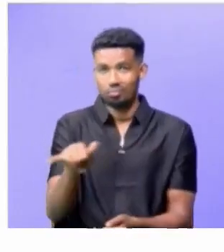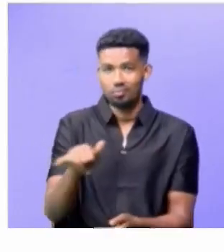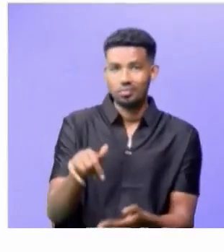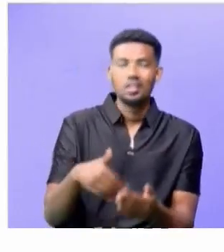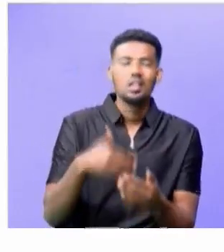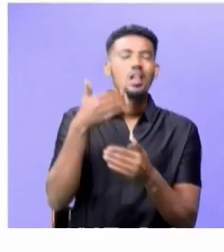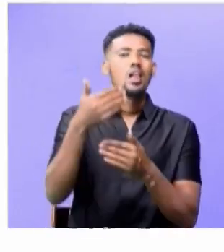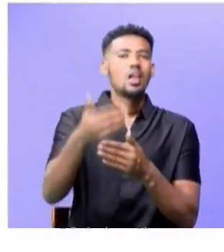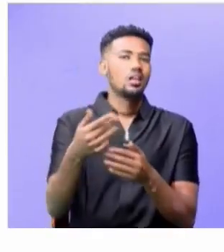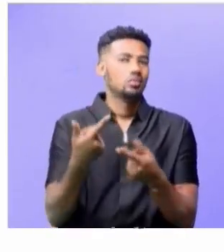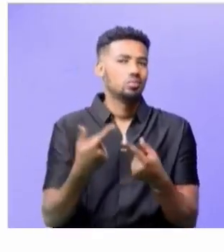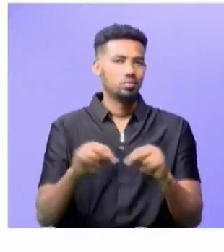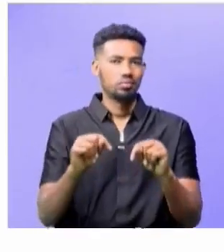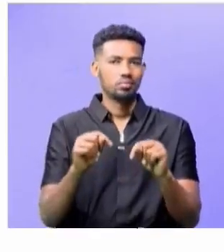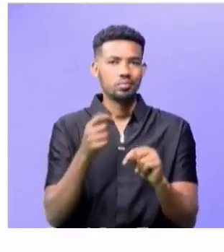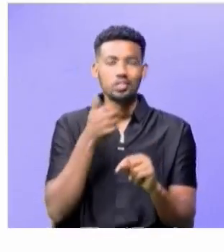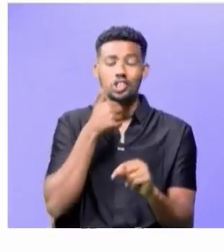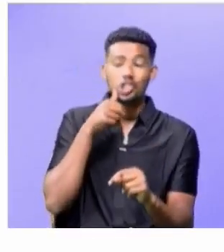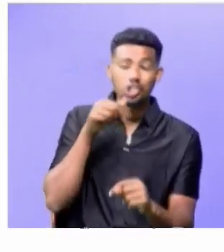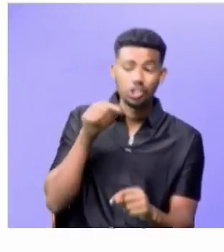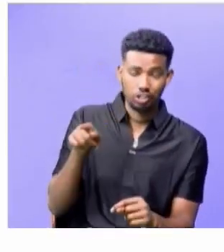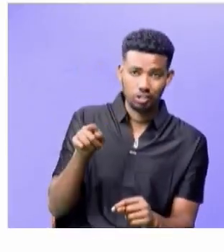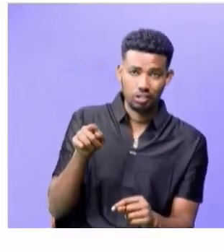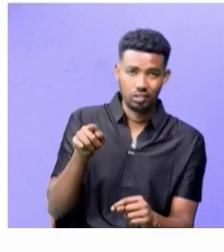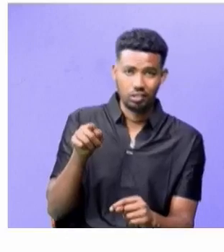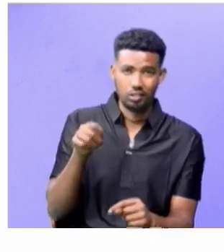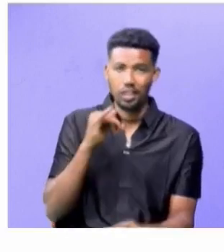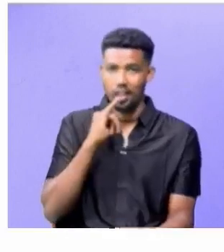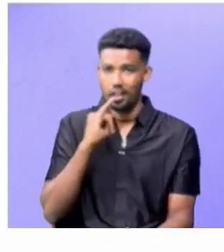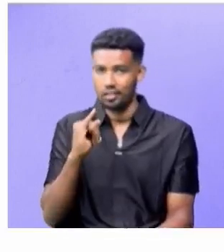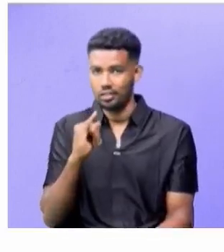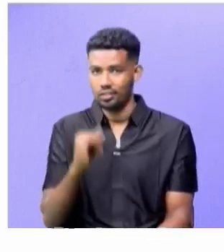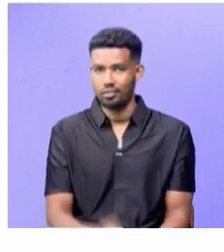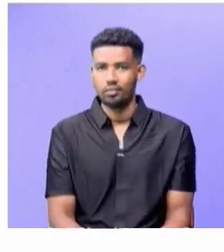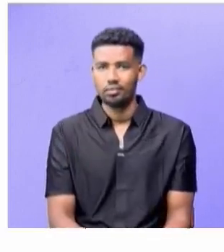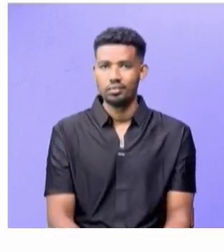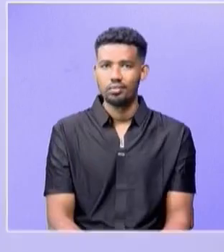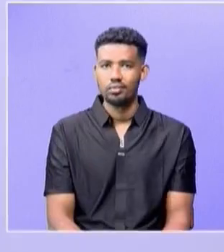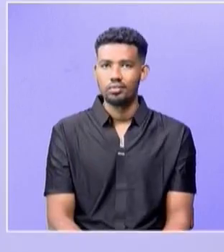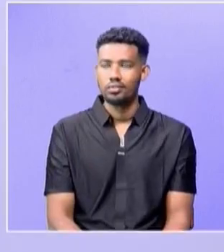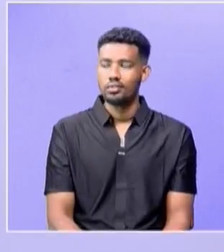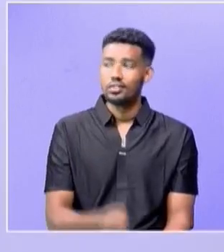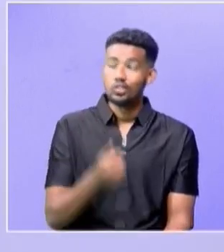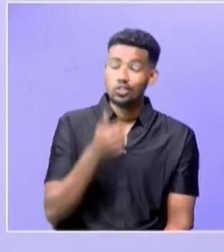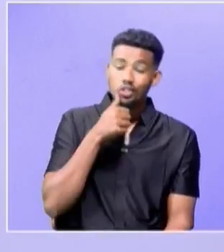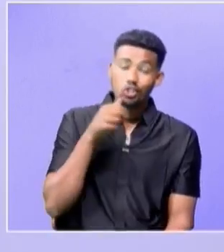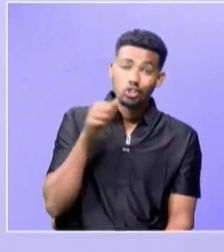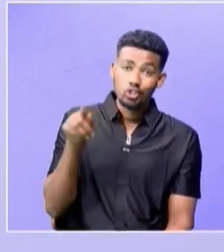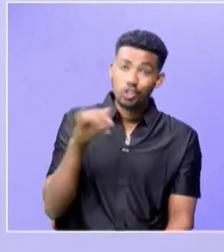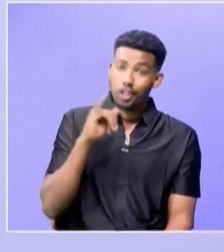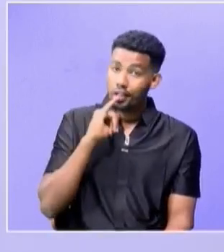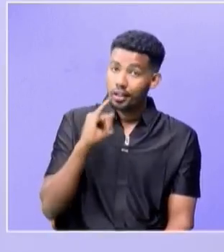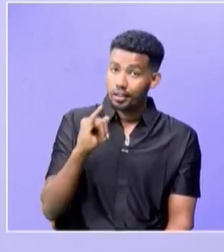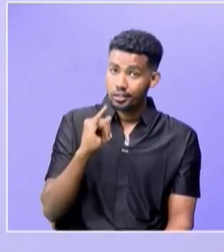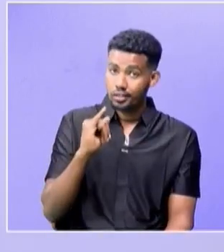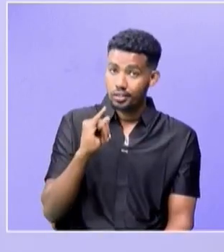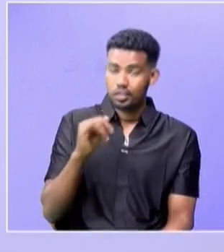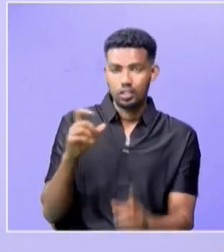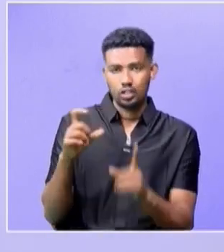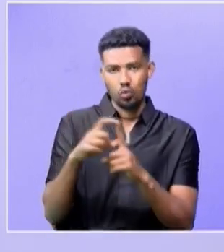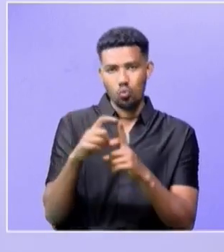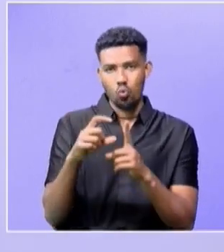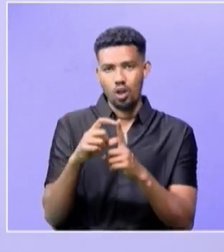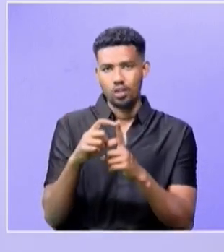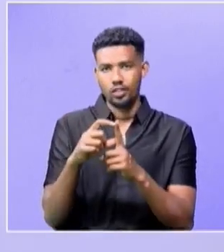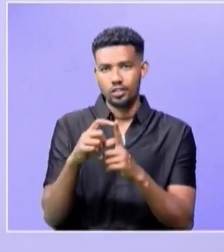one. She is. She is the word.